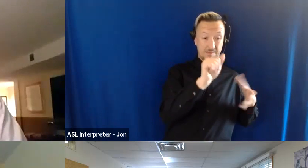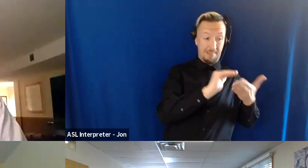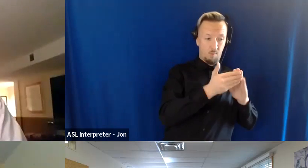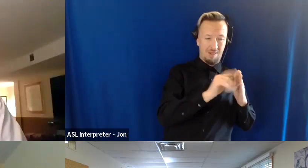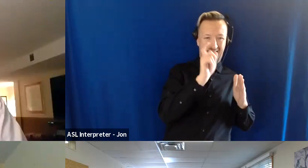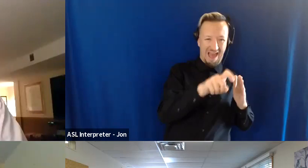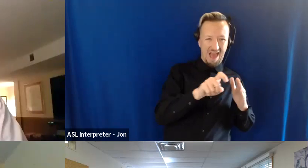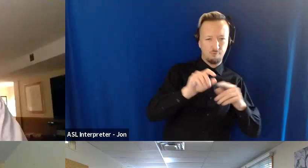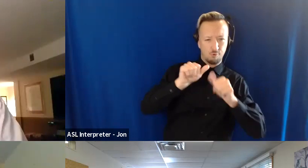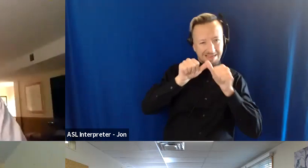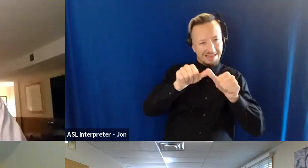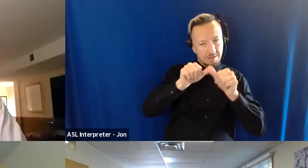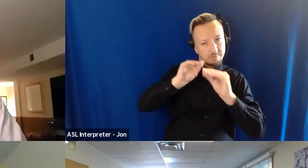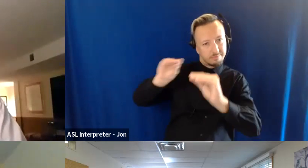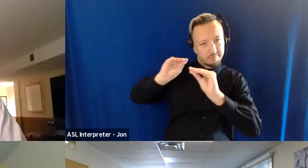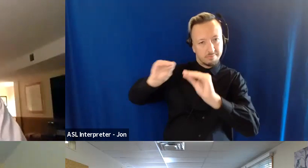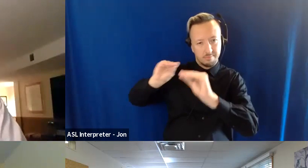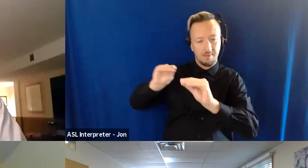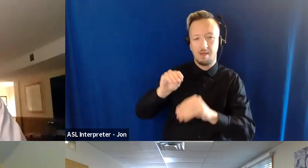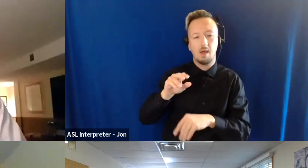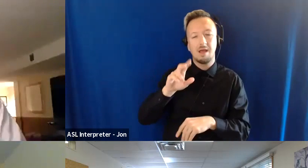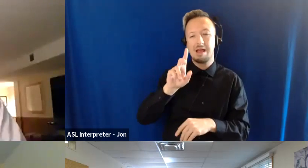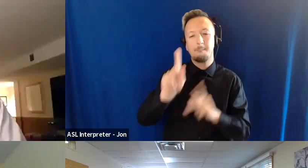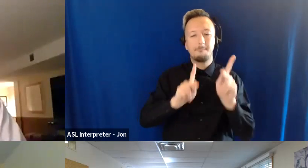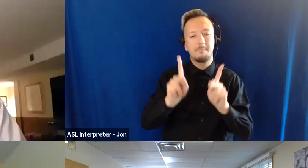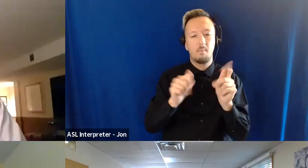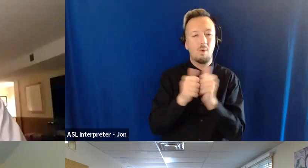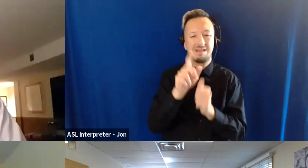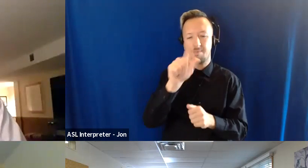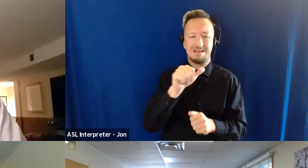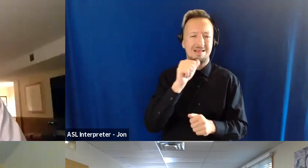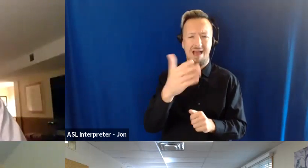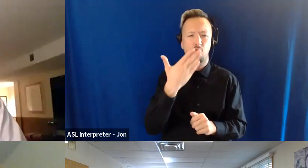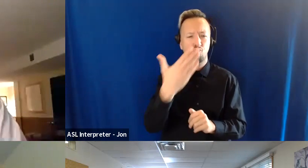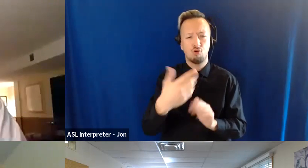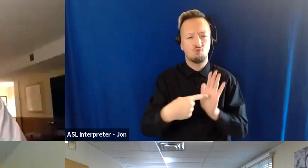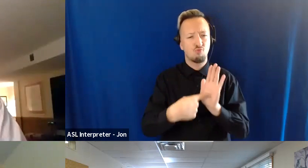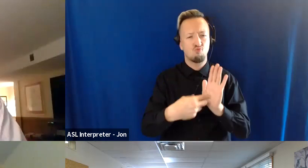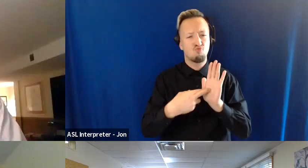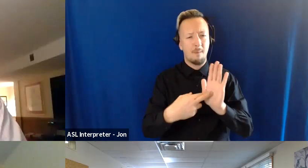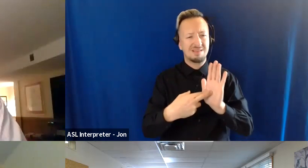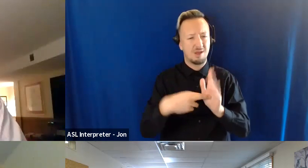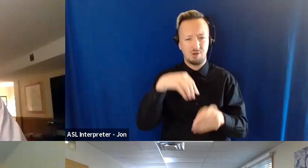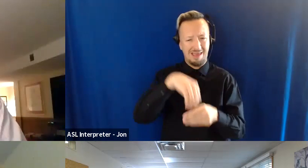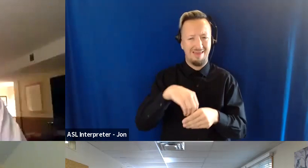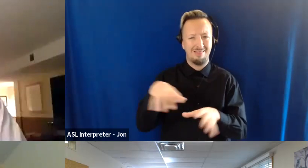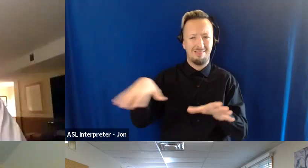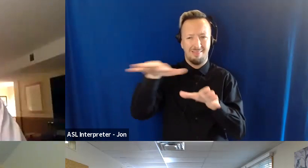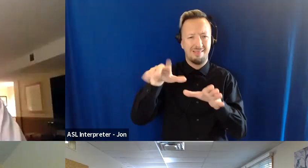We're not well represented. People with disabilities are not well represented in the media. So they have a very difficult